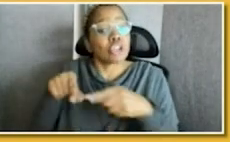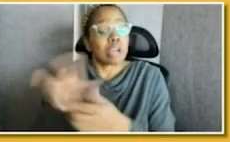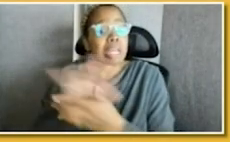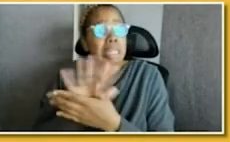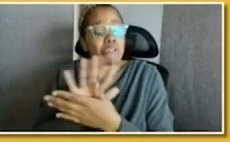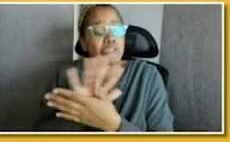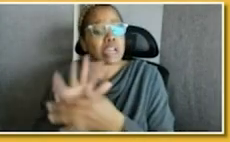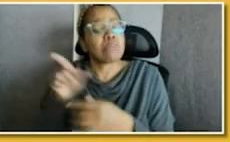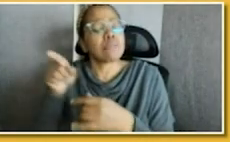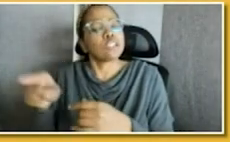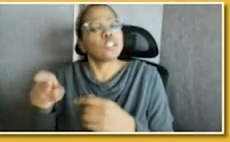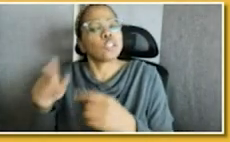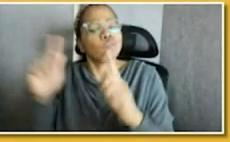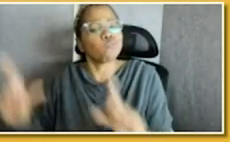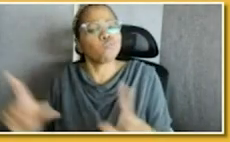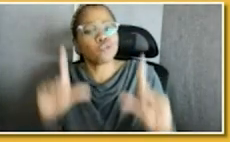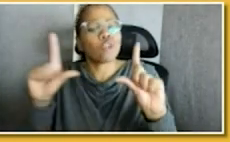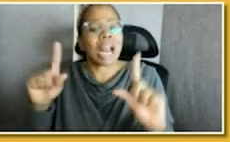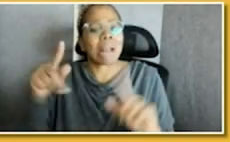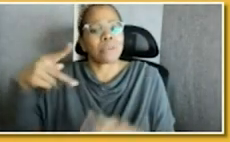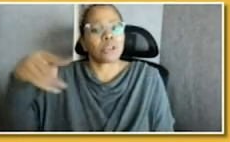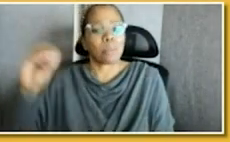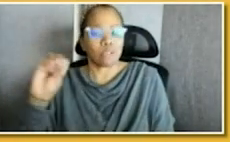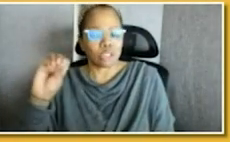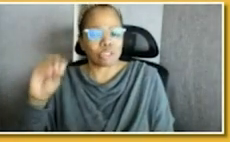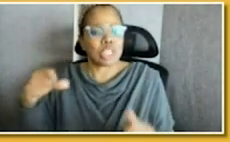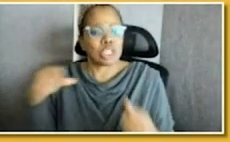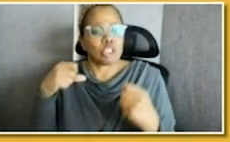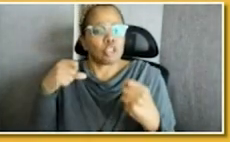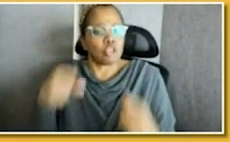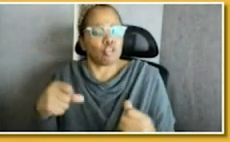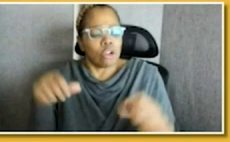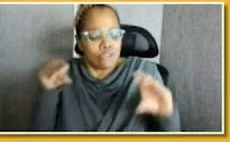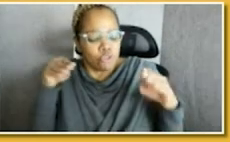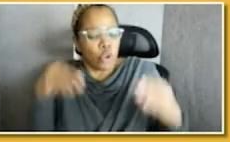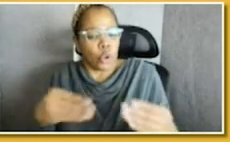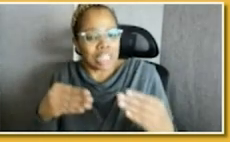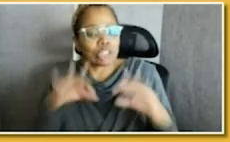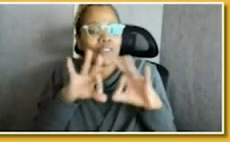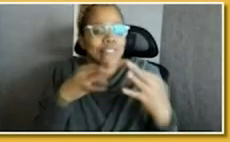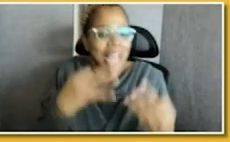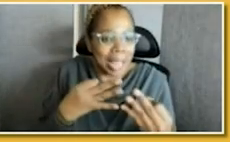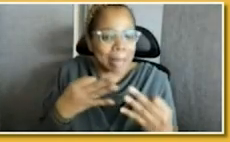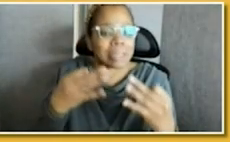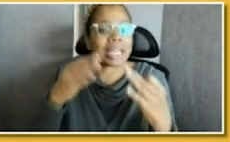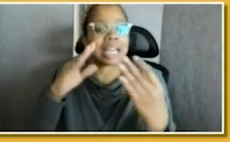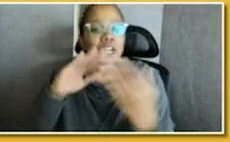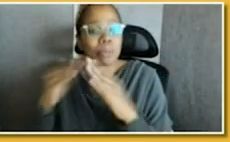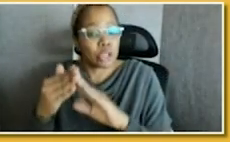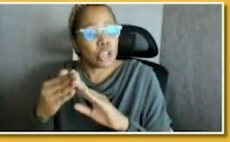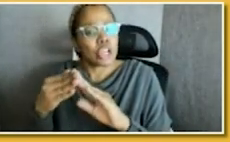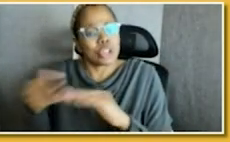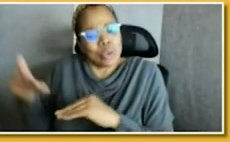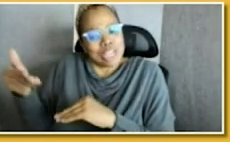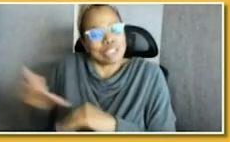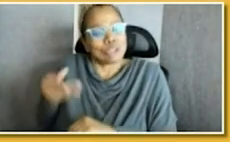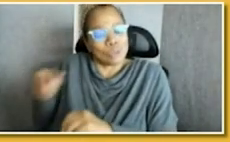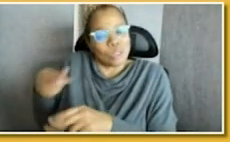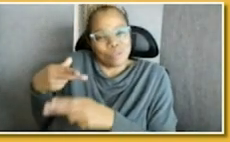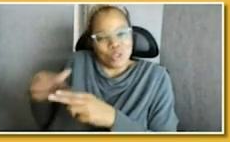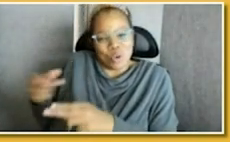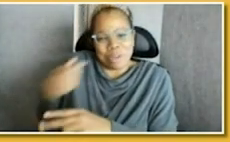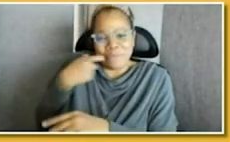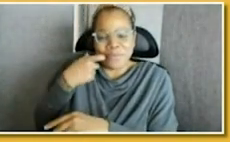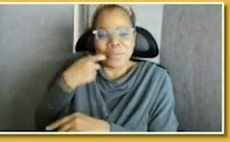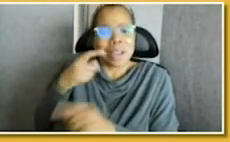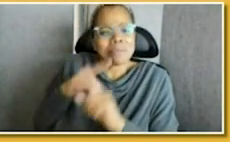really strong sense of family and community. You introduced him a little bit in the opening of this film. Tell us a little bit about